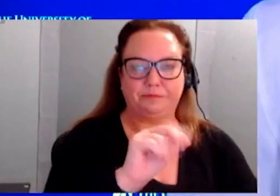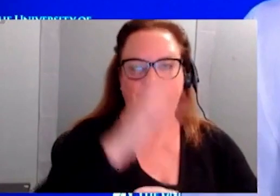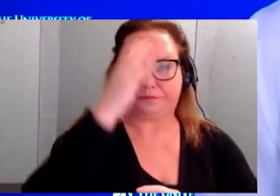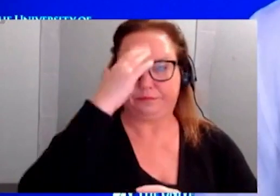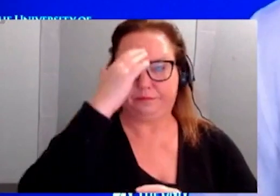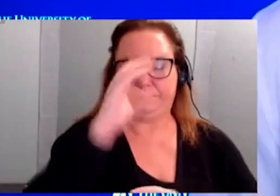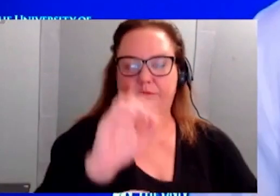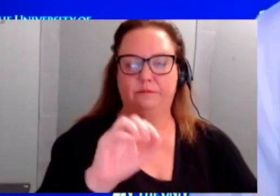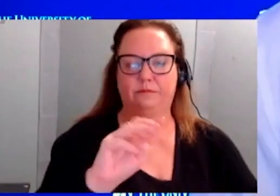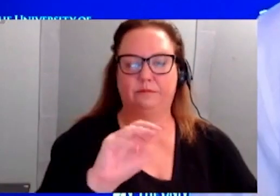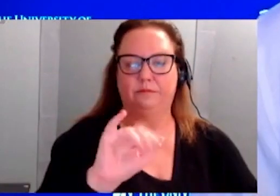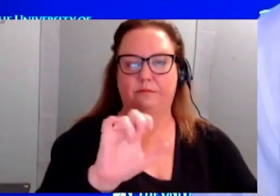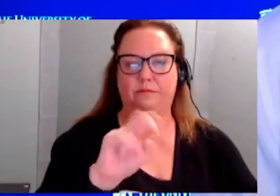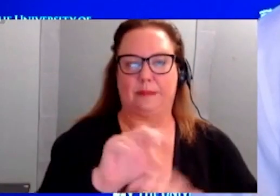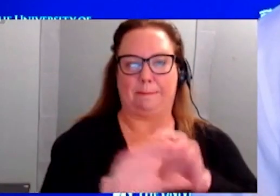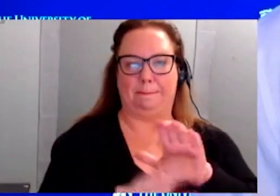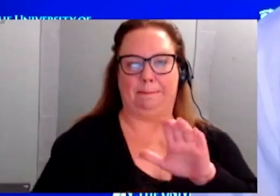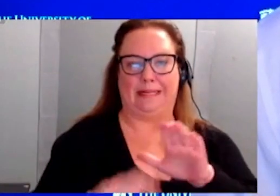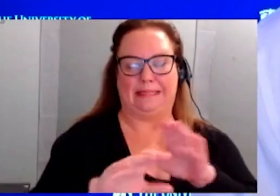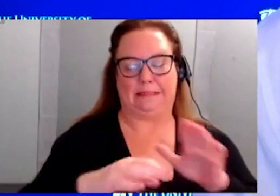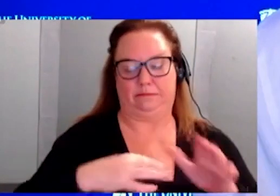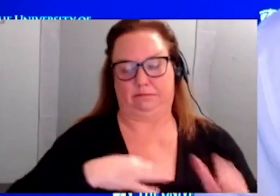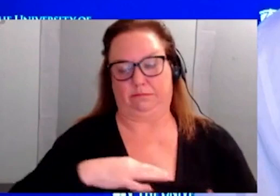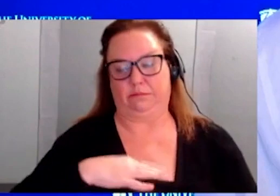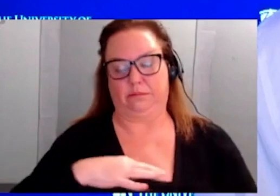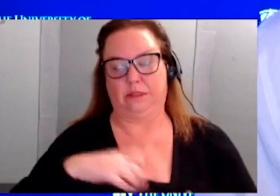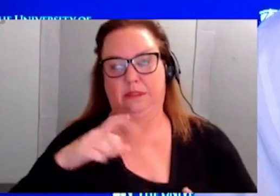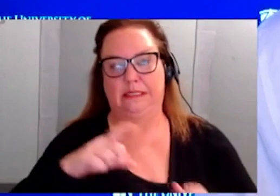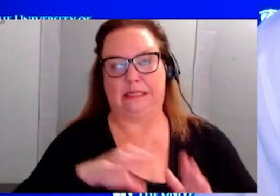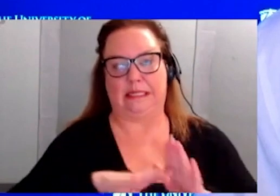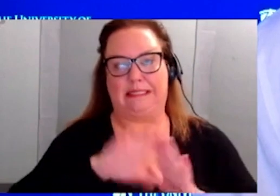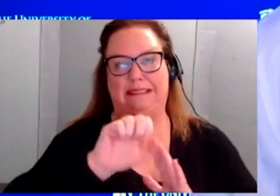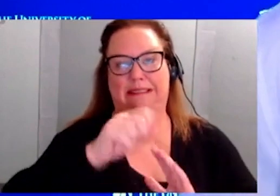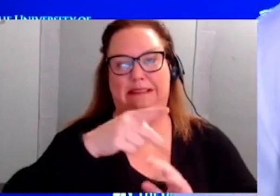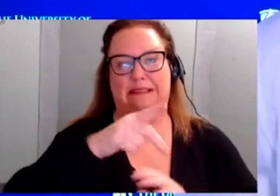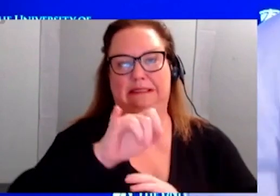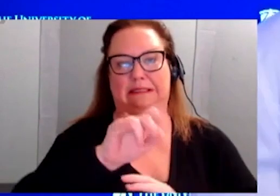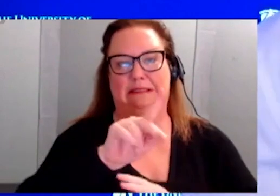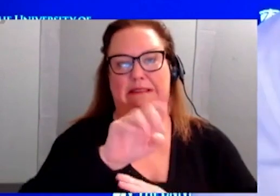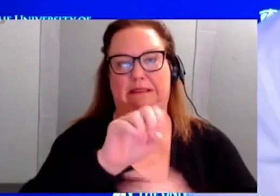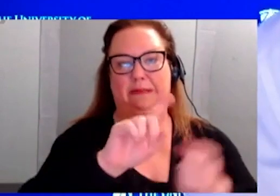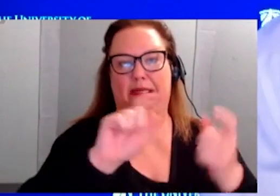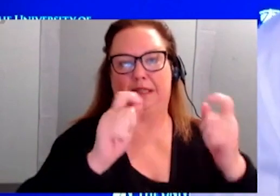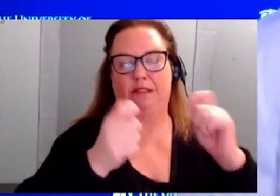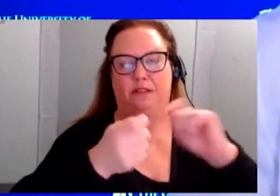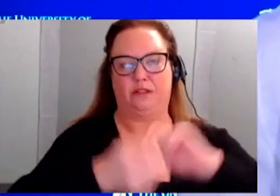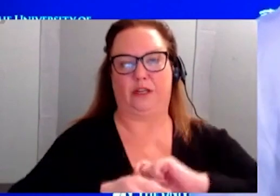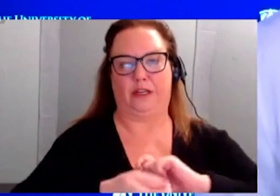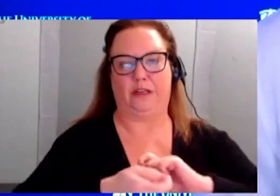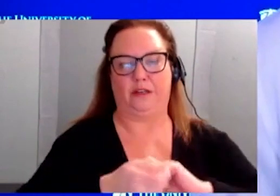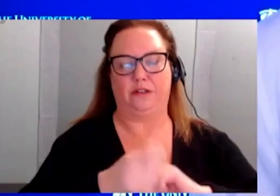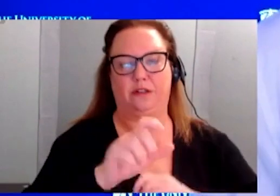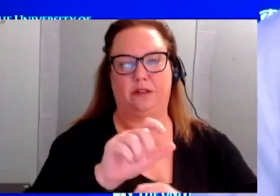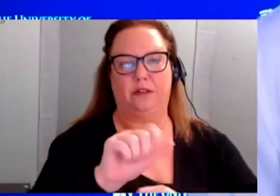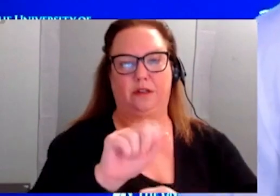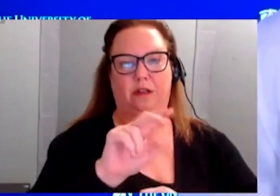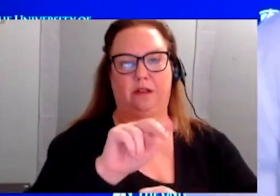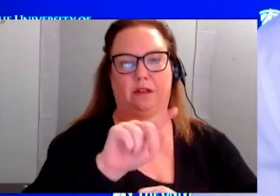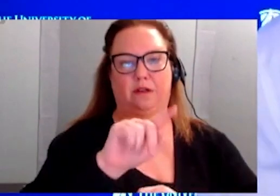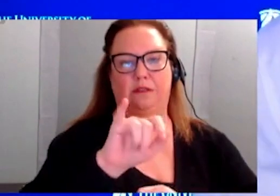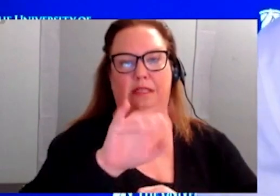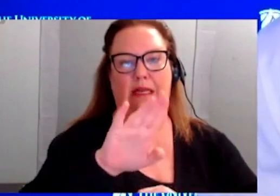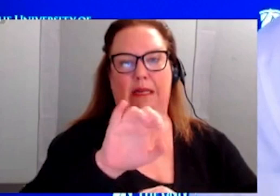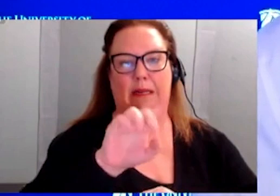Omicron's basic advantage is having that spike, which is just kind of changed to evade those antibodies that we have circulating